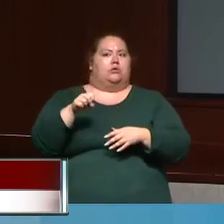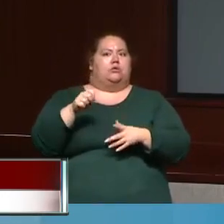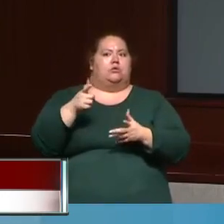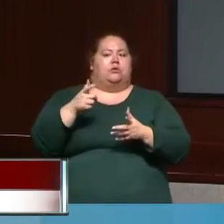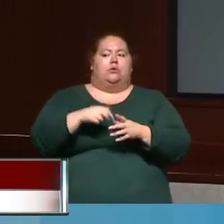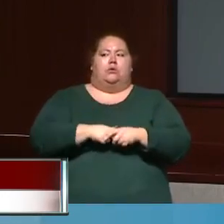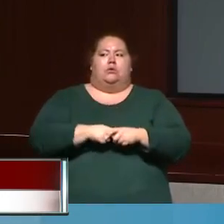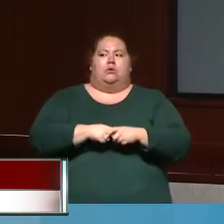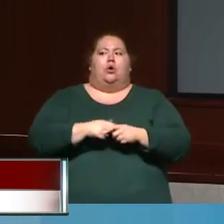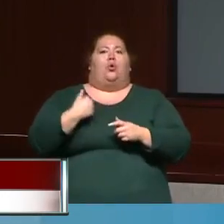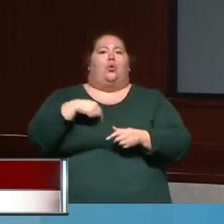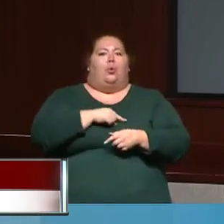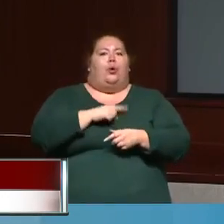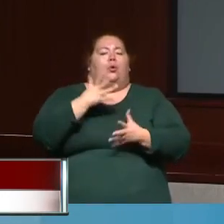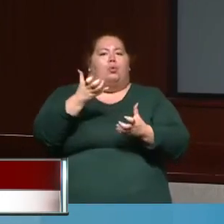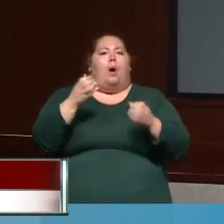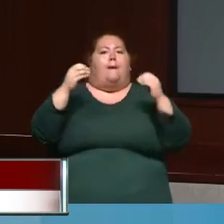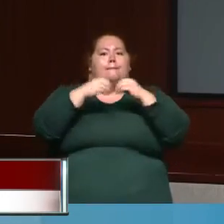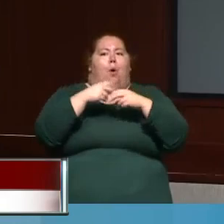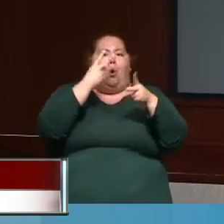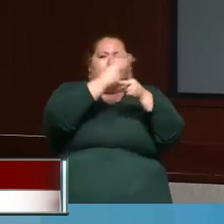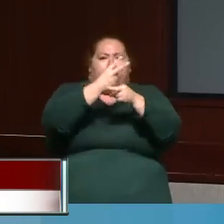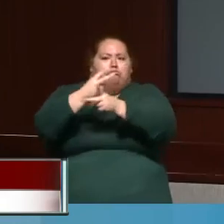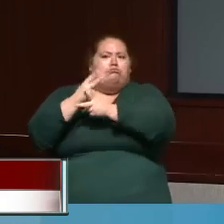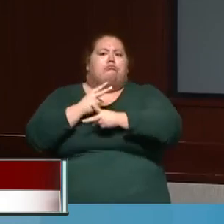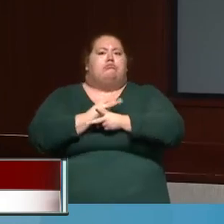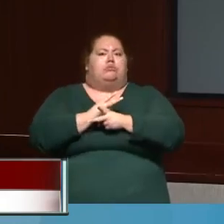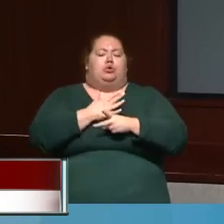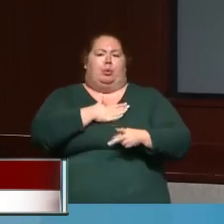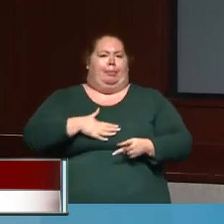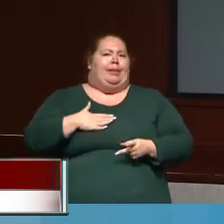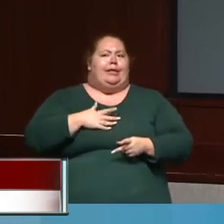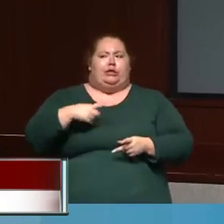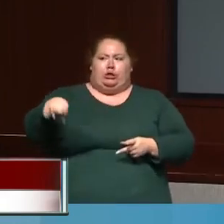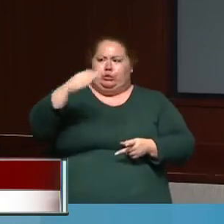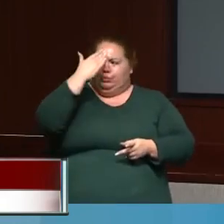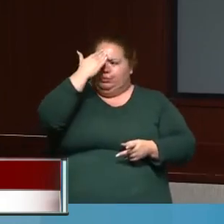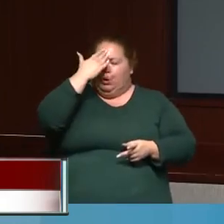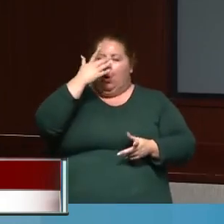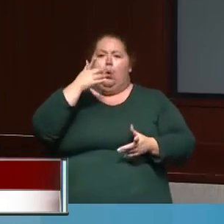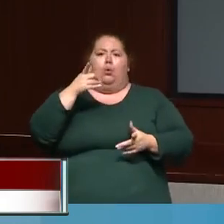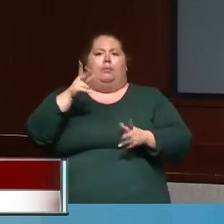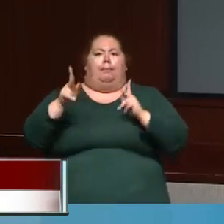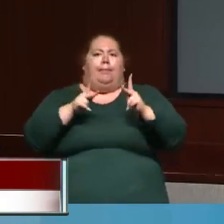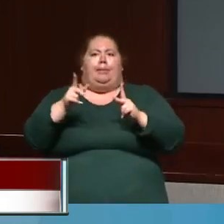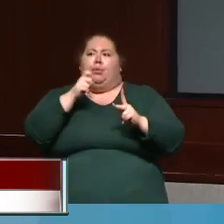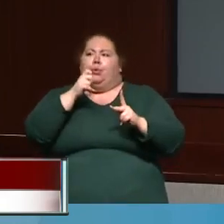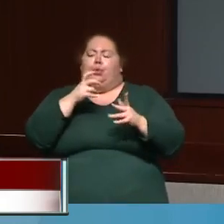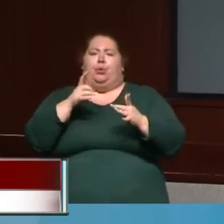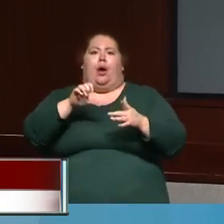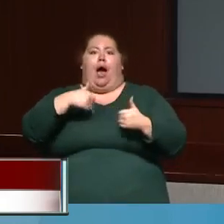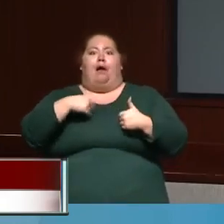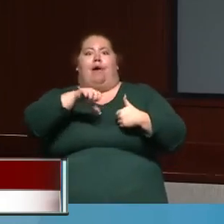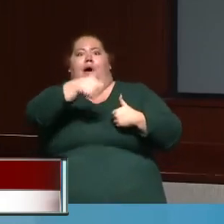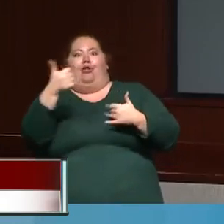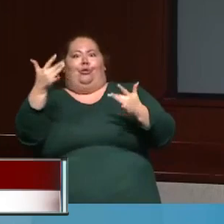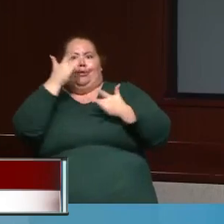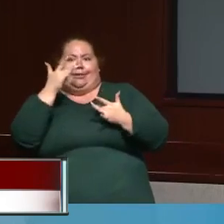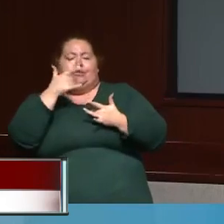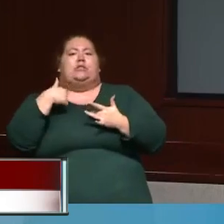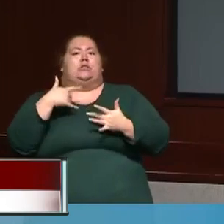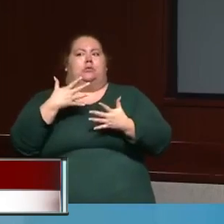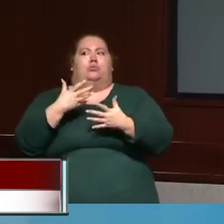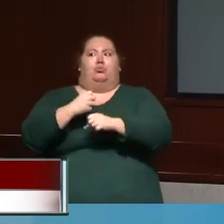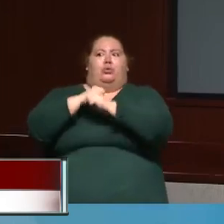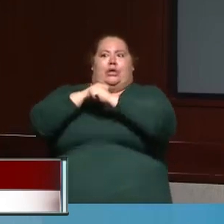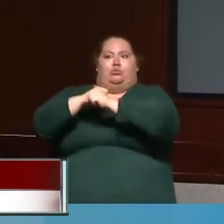we want to take all those additional precautions, and that we want to protect all of those people who are at high risk of severe illness or death. So we unfortunately